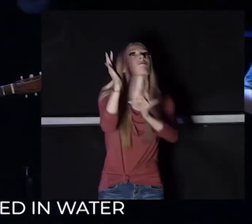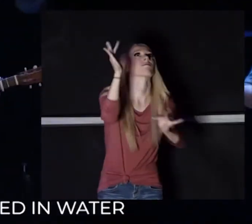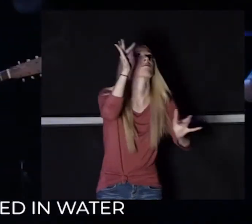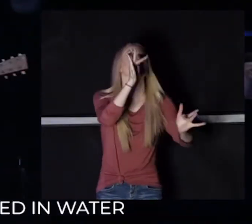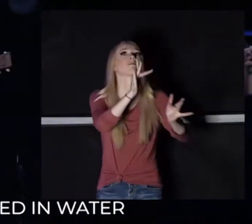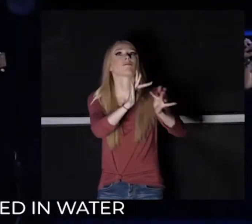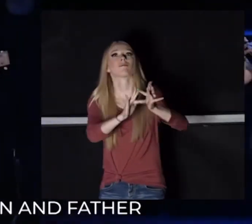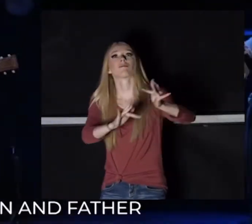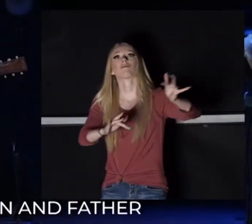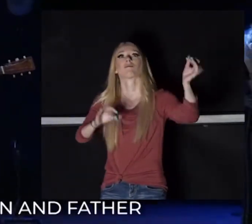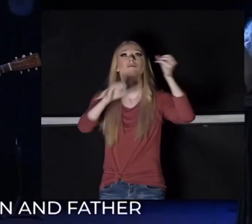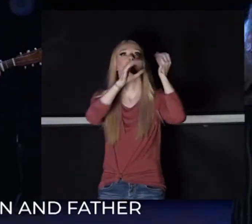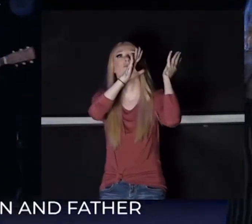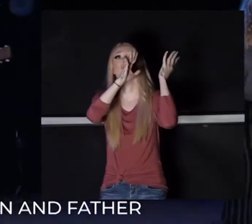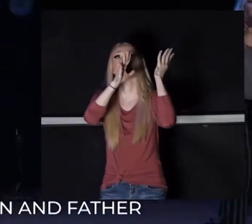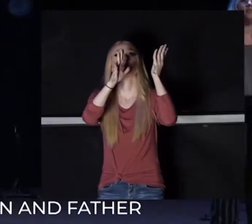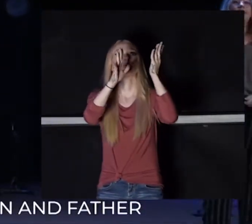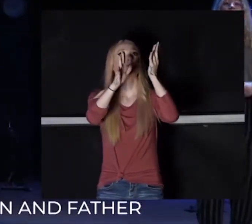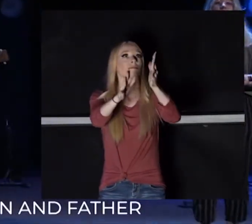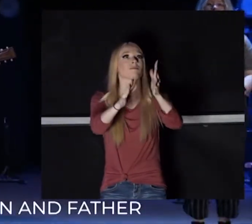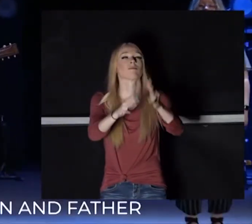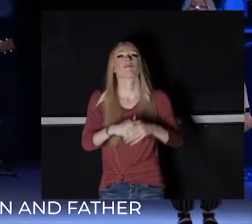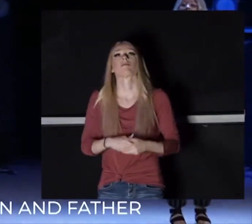blood and washing water.